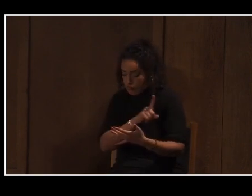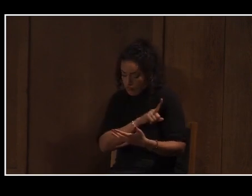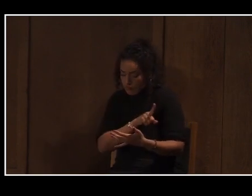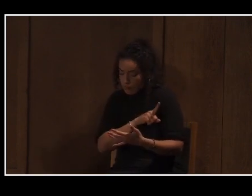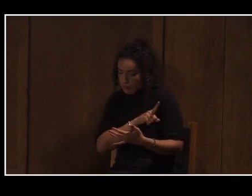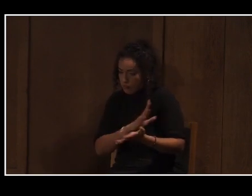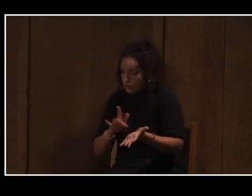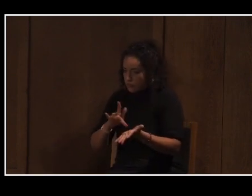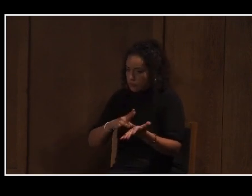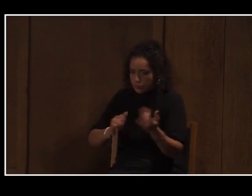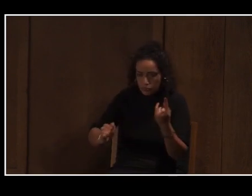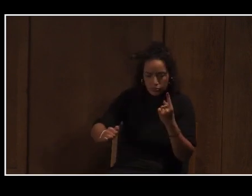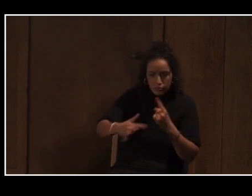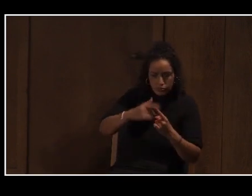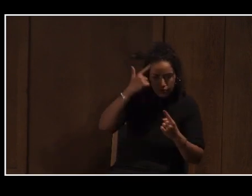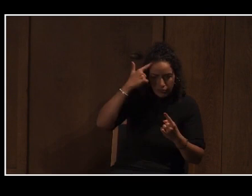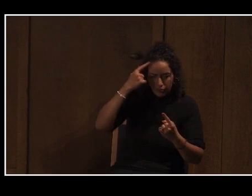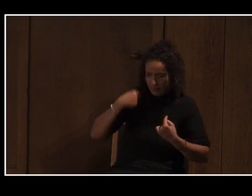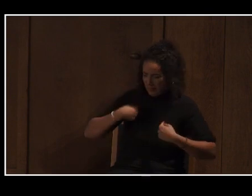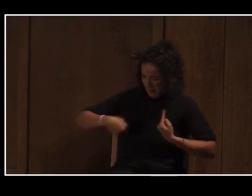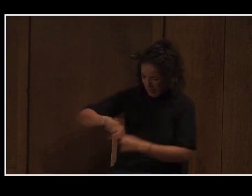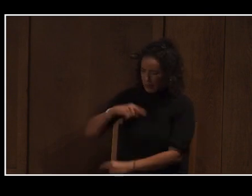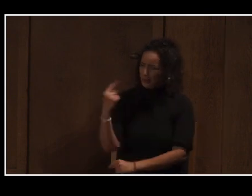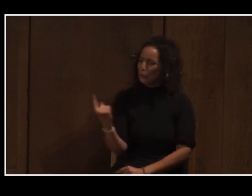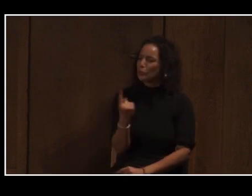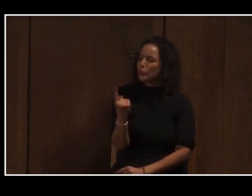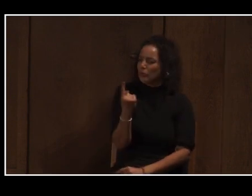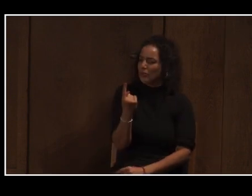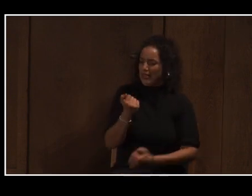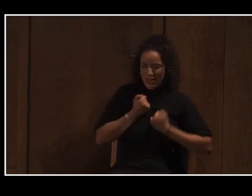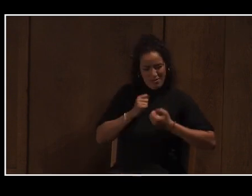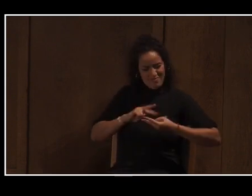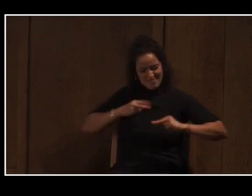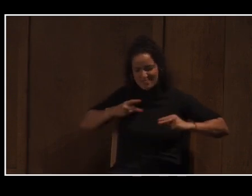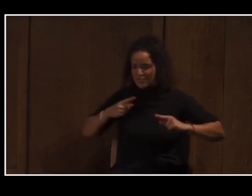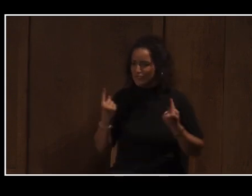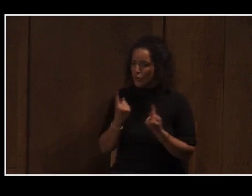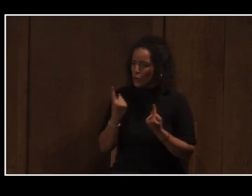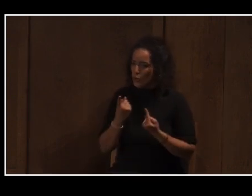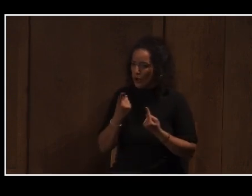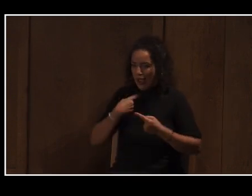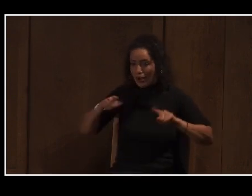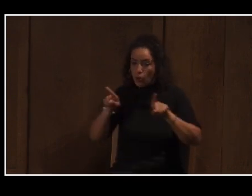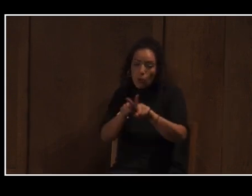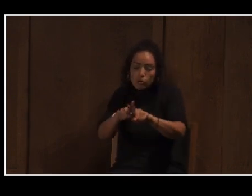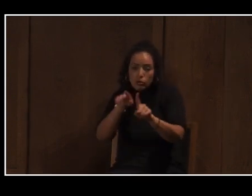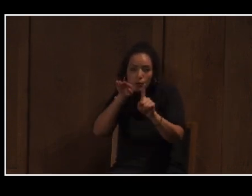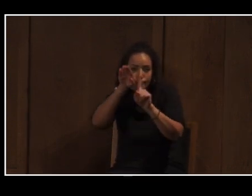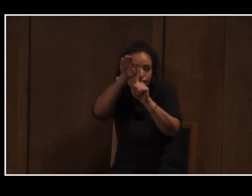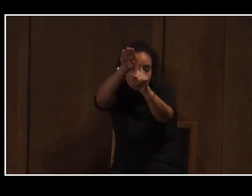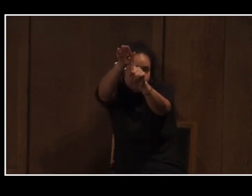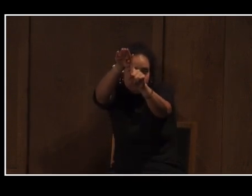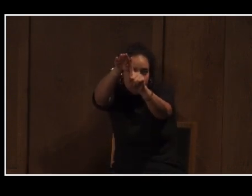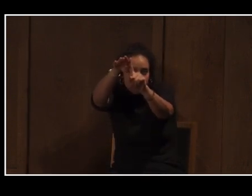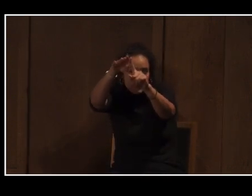we have been, what our DNA is, but also what is a city that we want to become. So it is